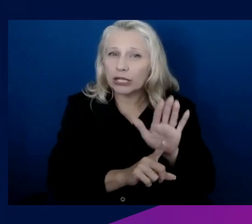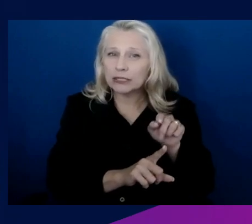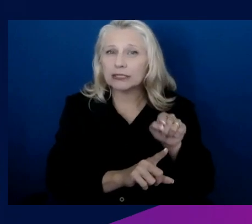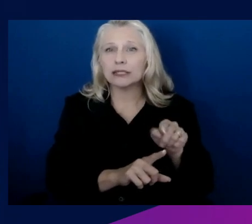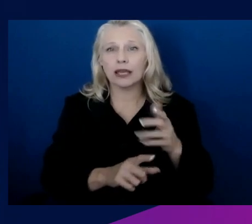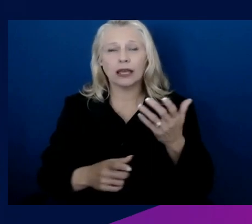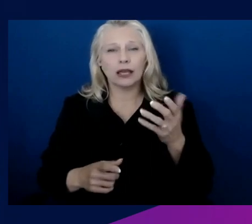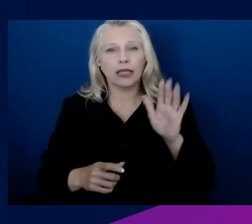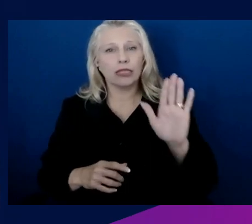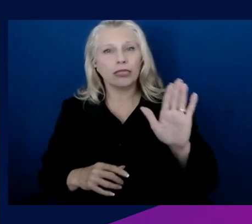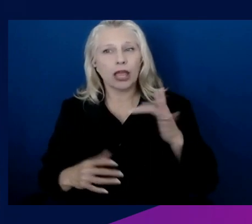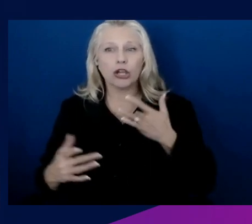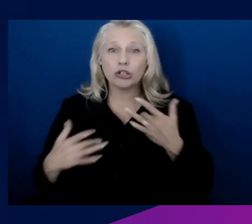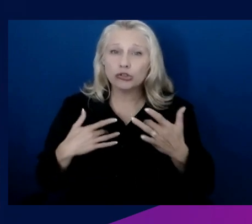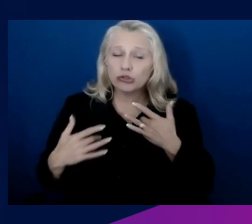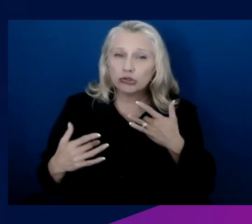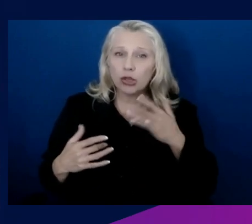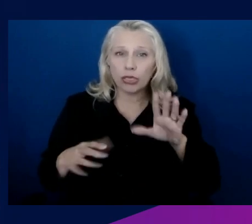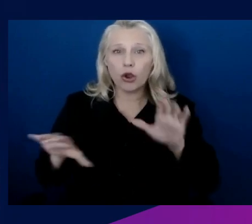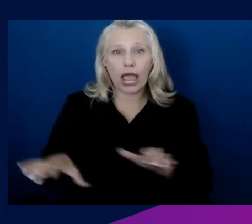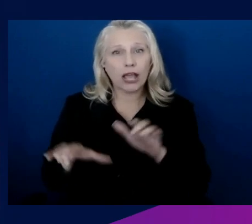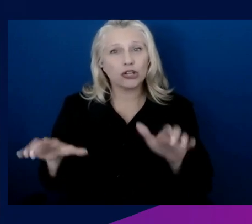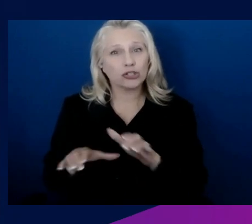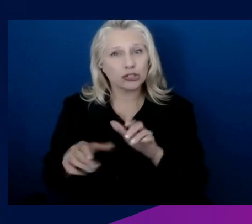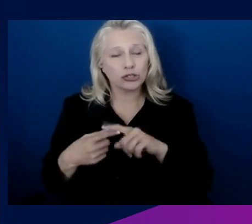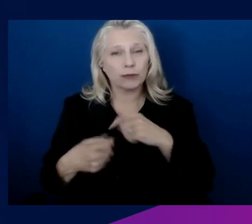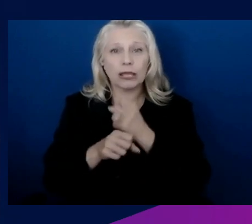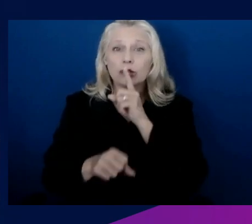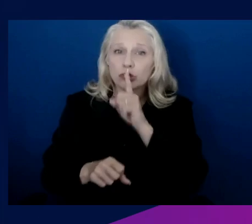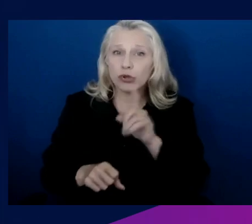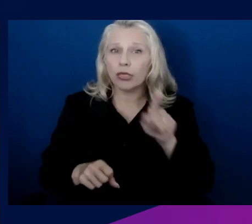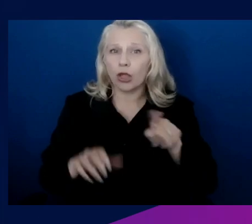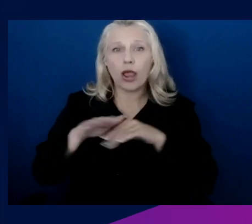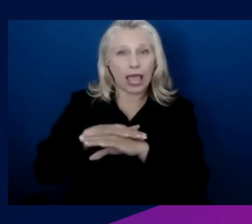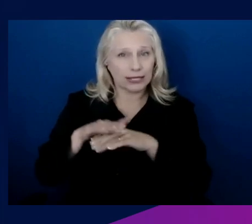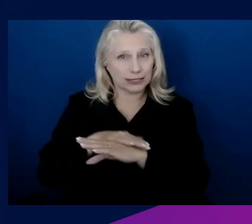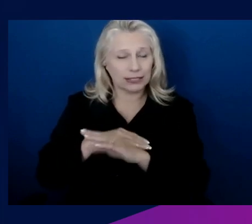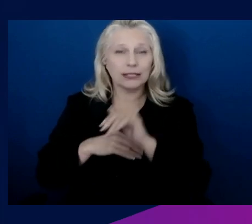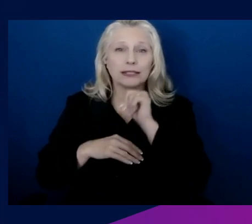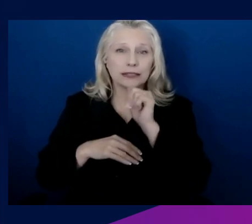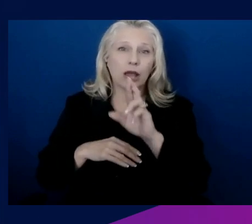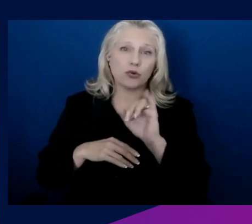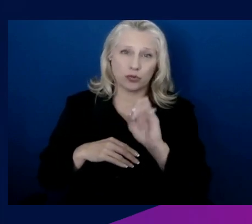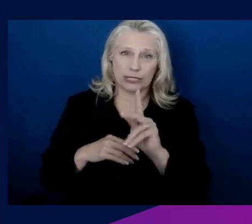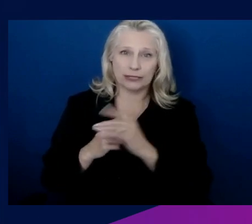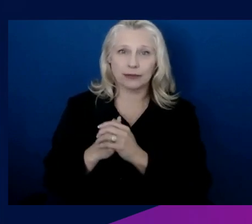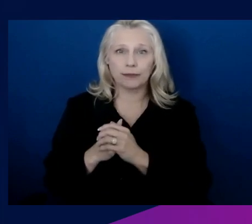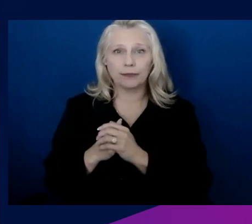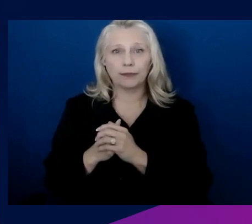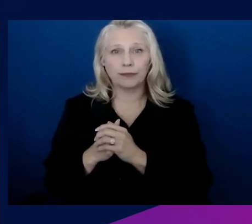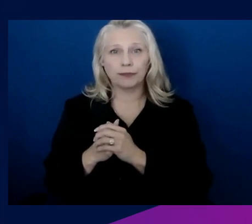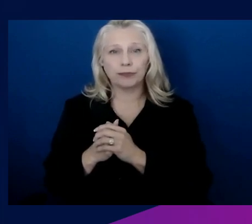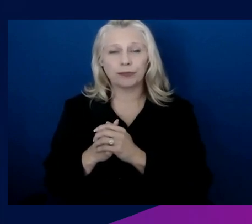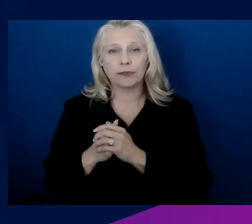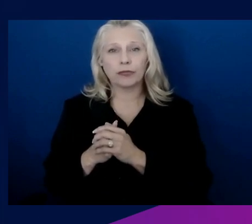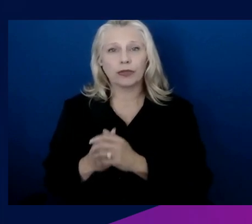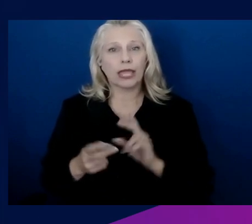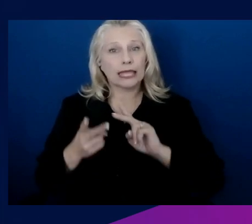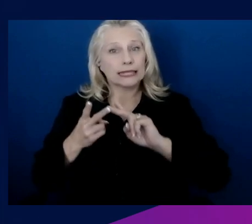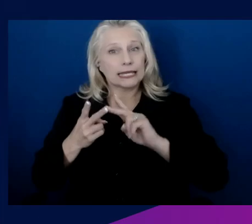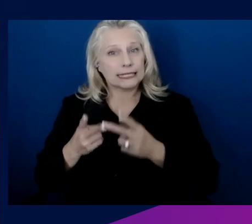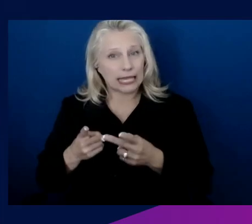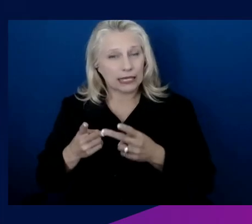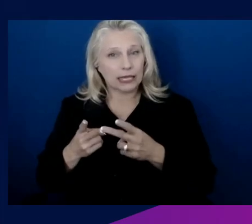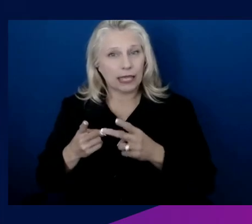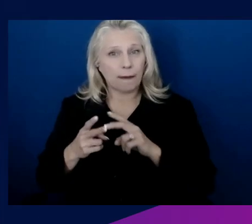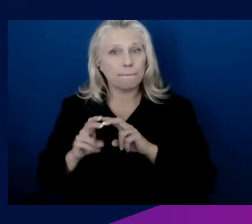their concerns and their actions to ensure that their access is not at risk. Our second panel